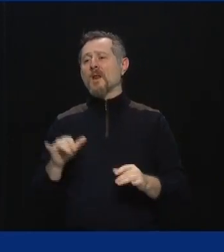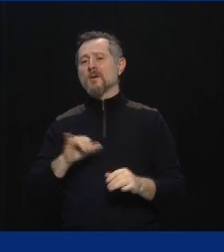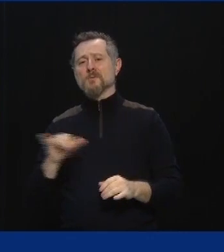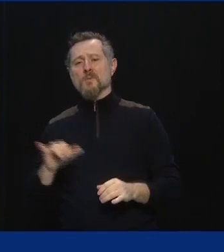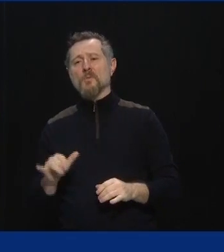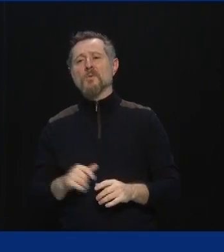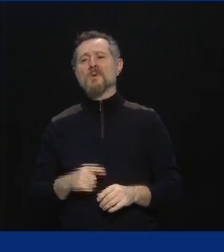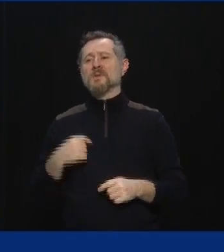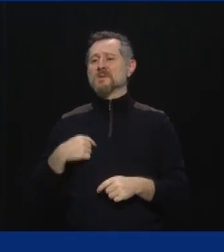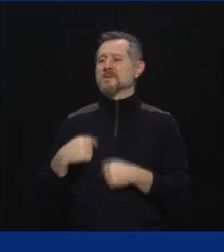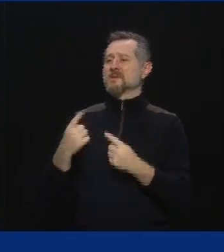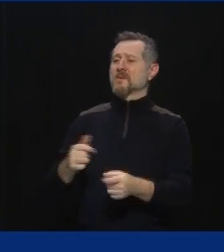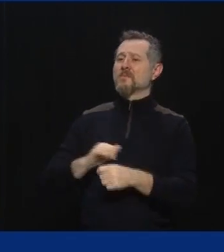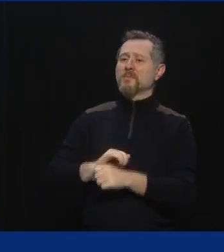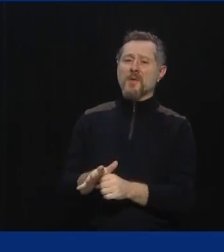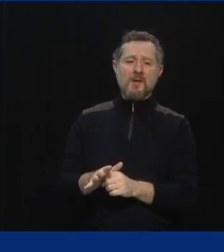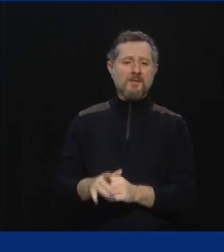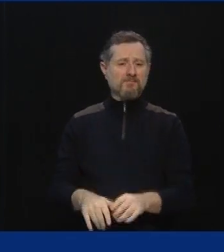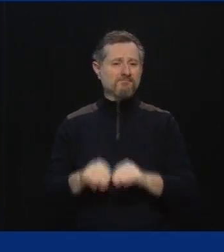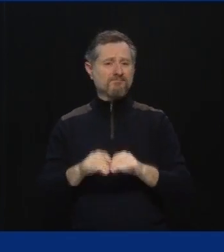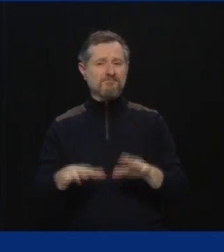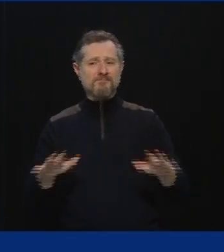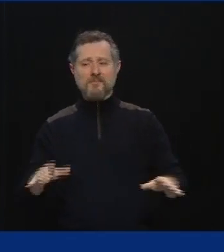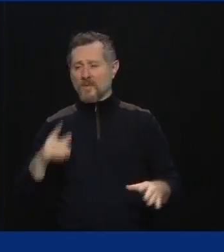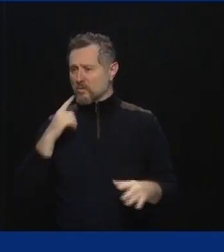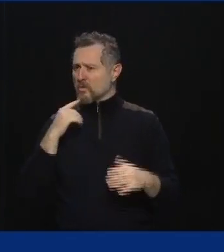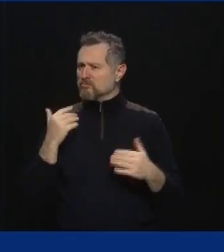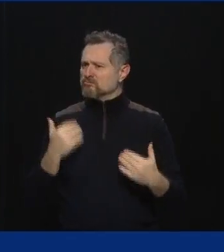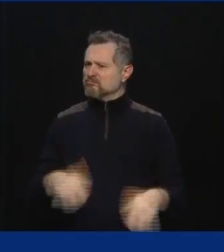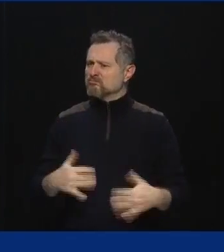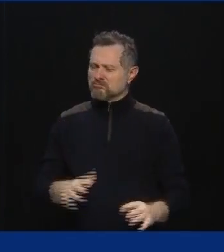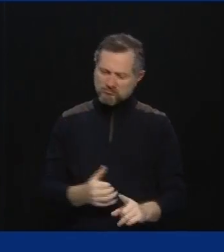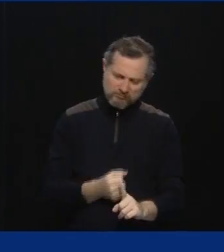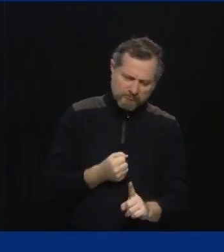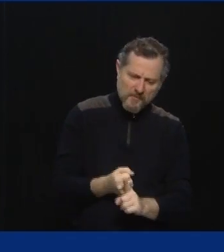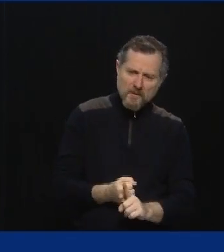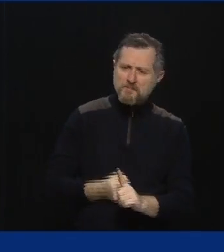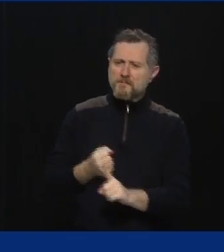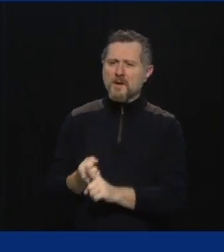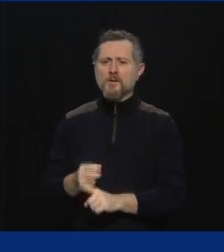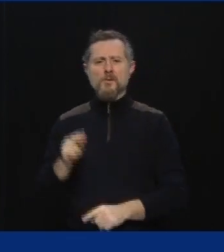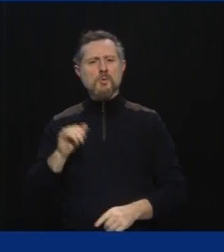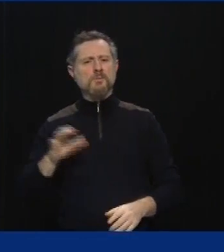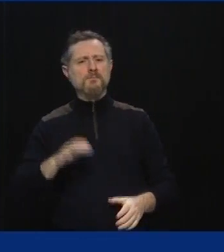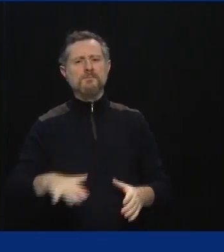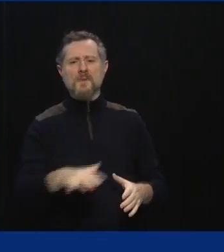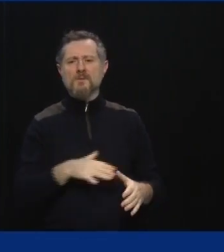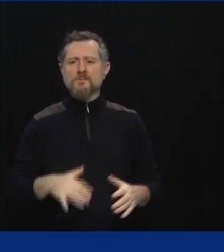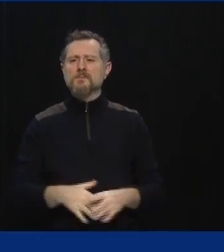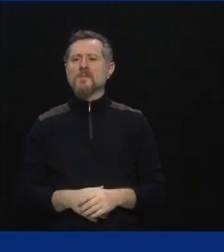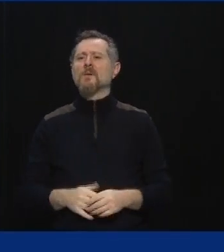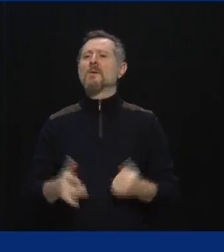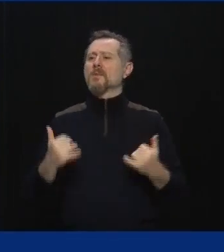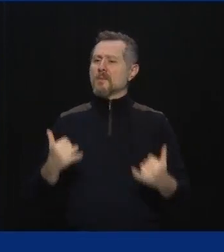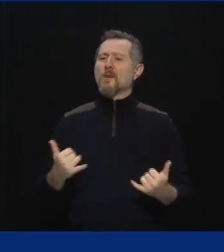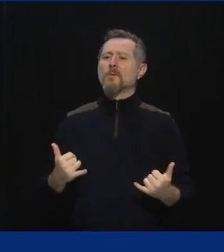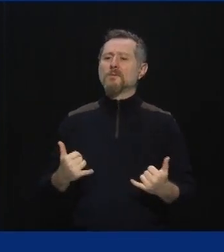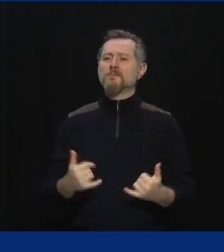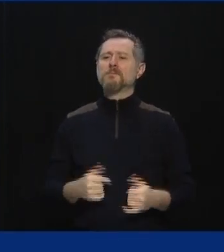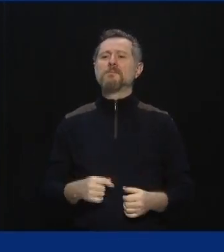this pandemic, brought to our knees, hit so hard. This is our moment to truly